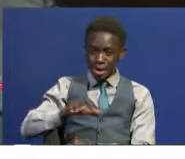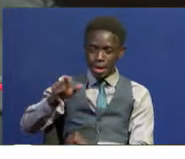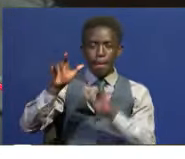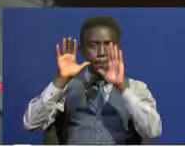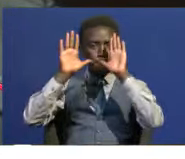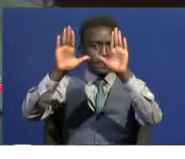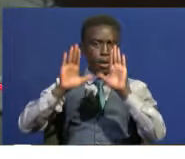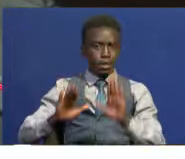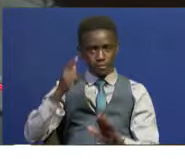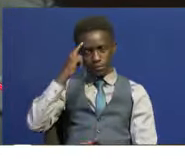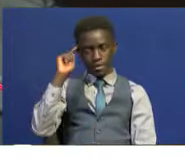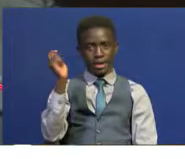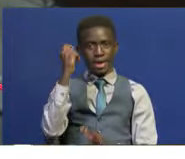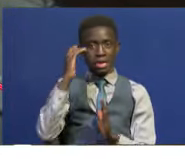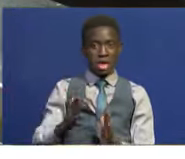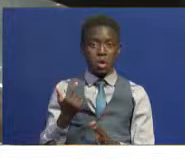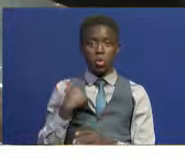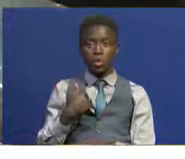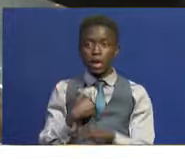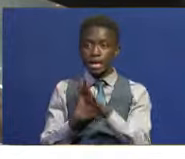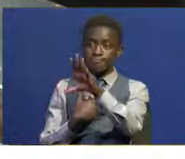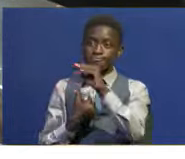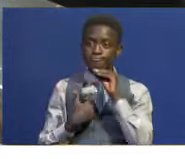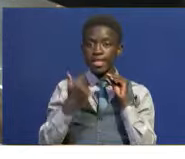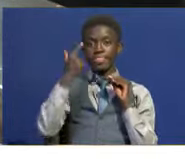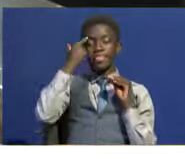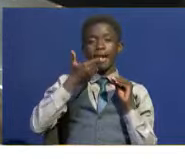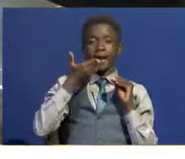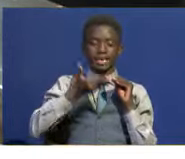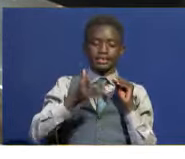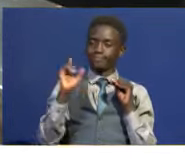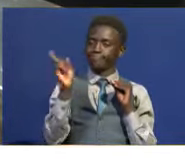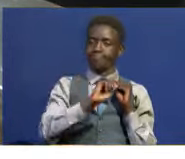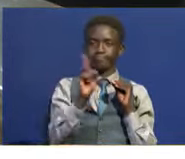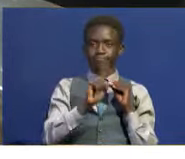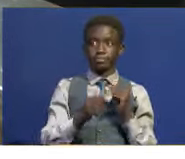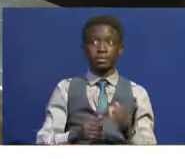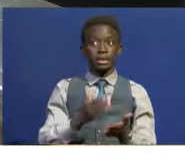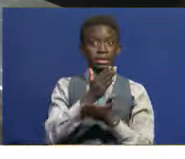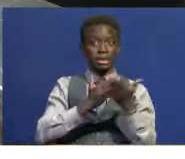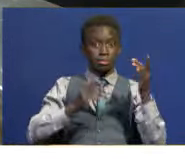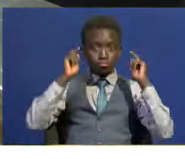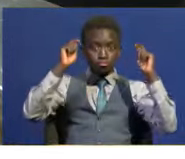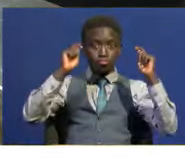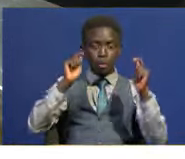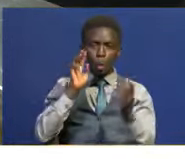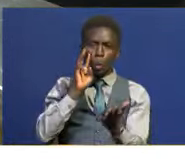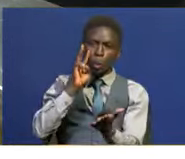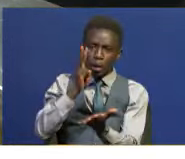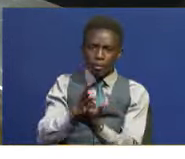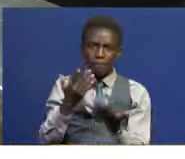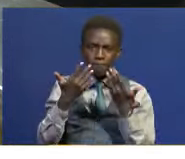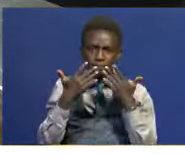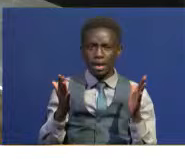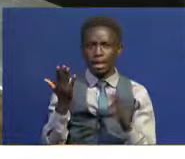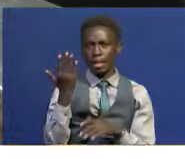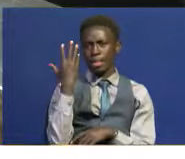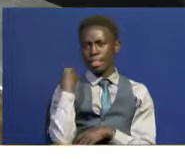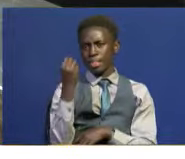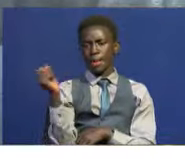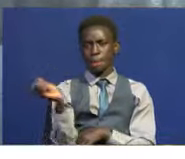cannot just take that for an answer. Some of the protests that we witnessed last month and in the recent